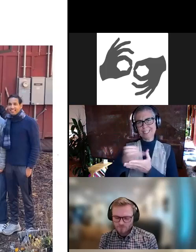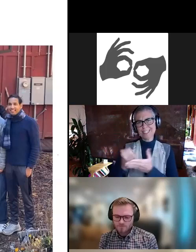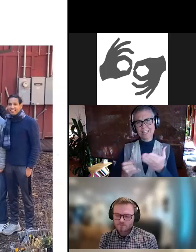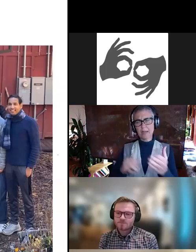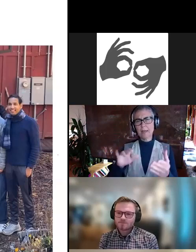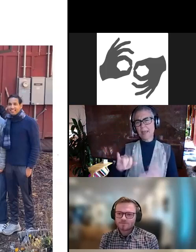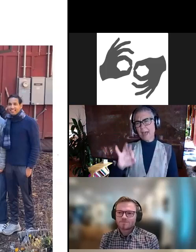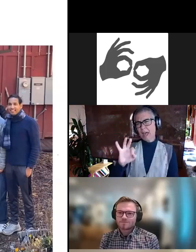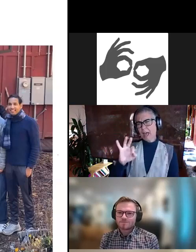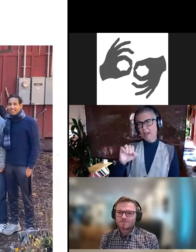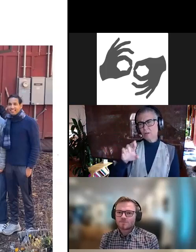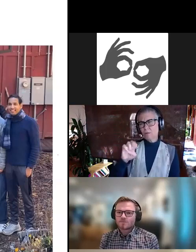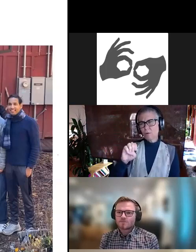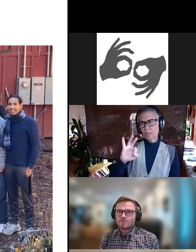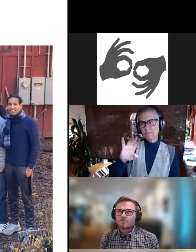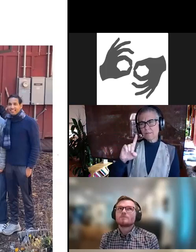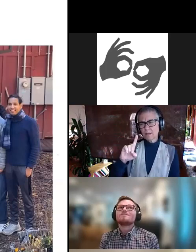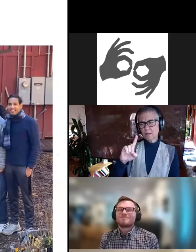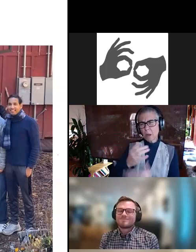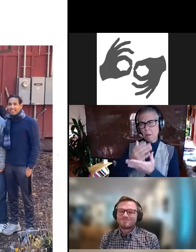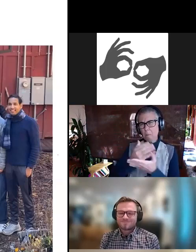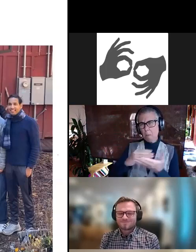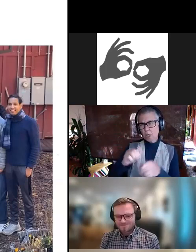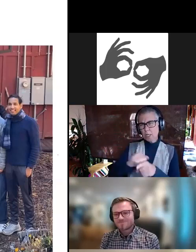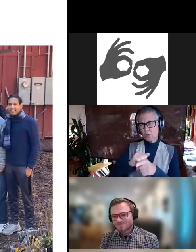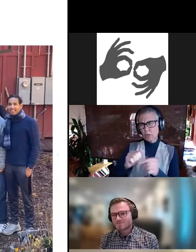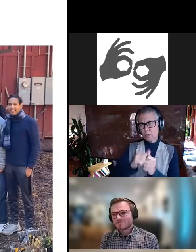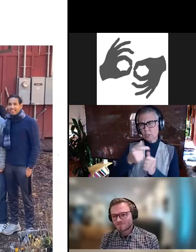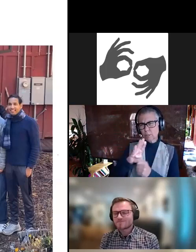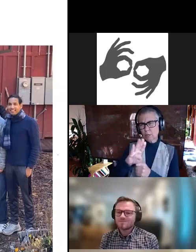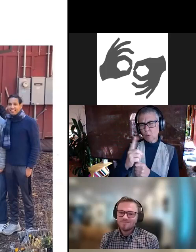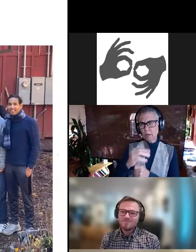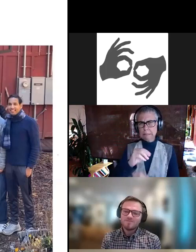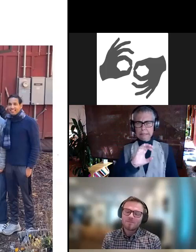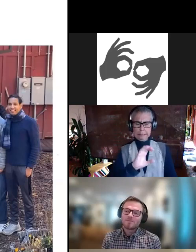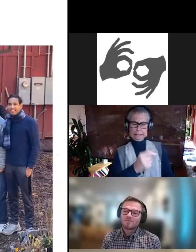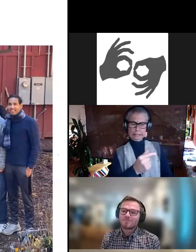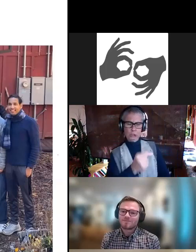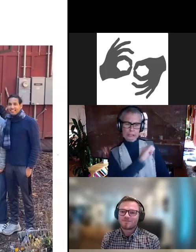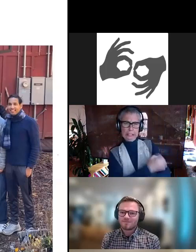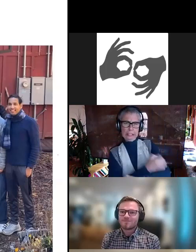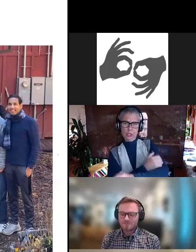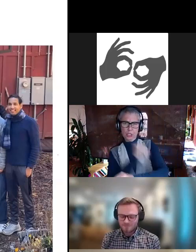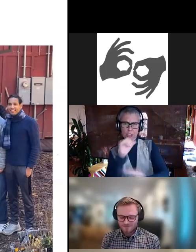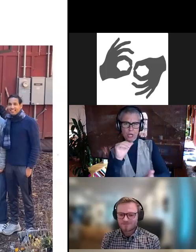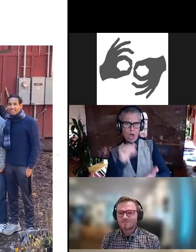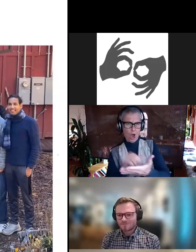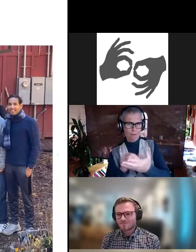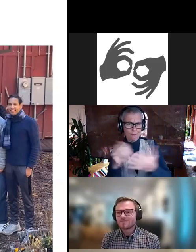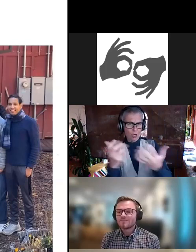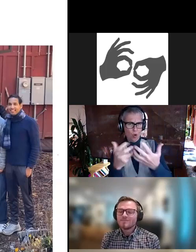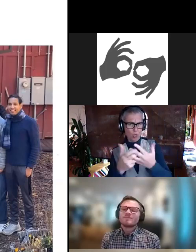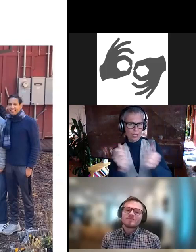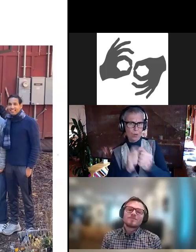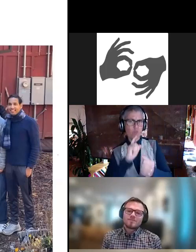correctly, was partially trained on GB1, and CPD energies are often not very correlative to real stability. So I was just wondering if you'd have